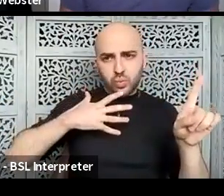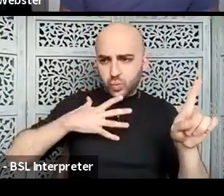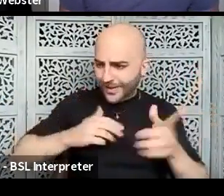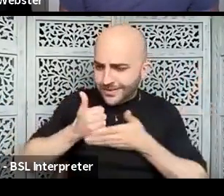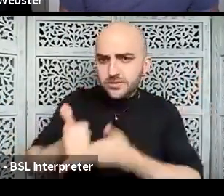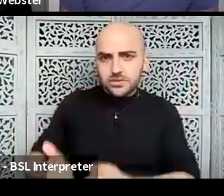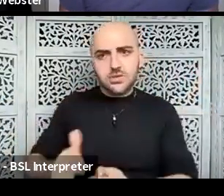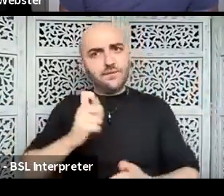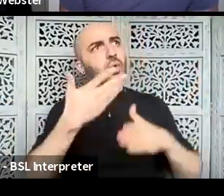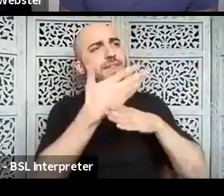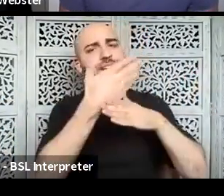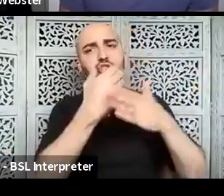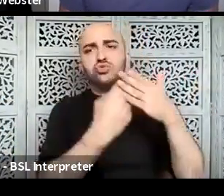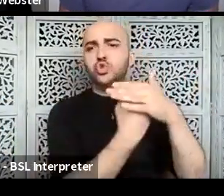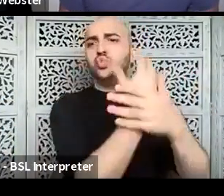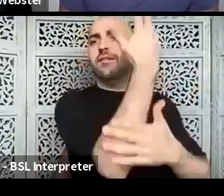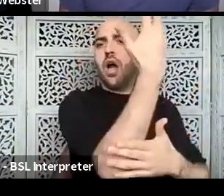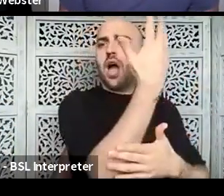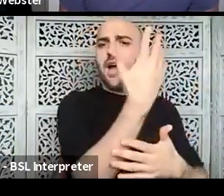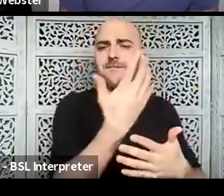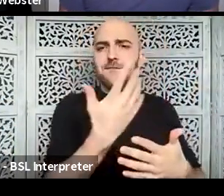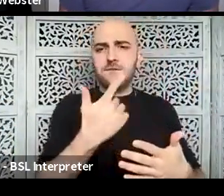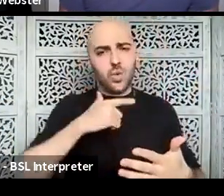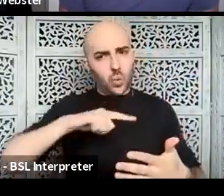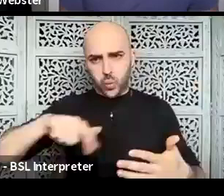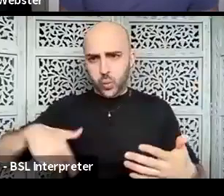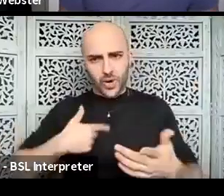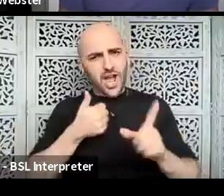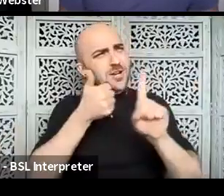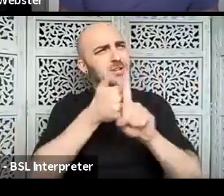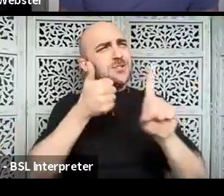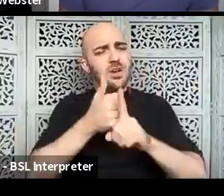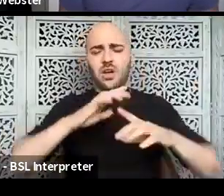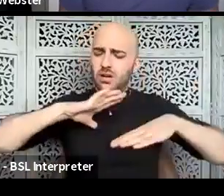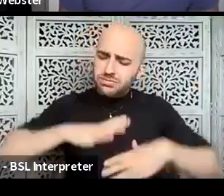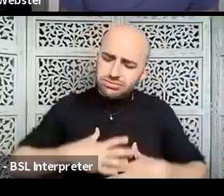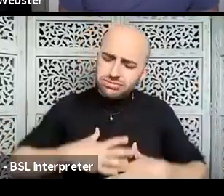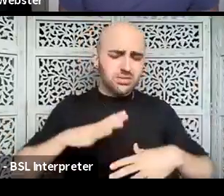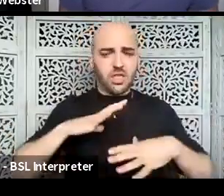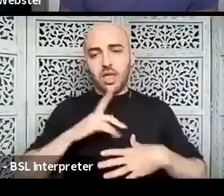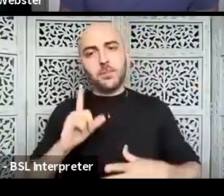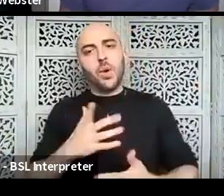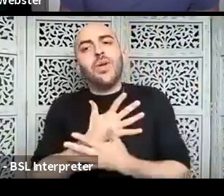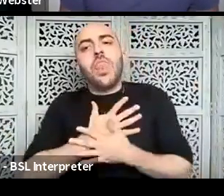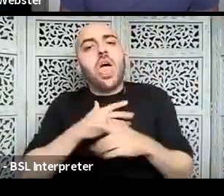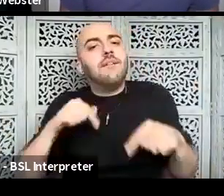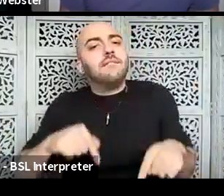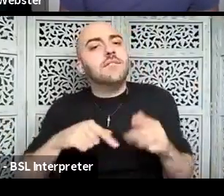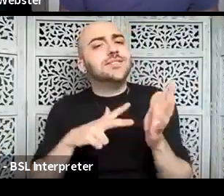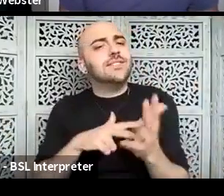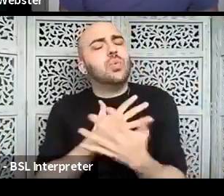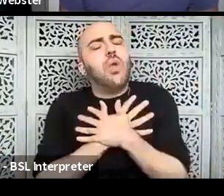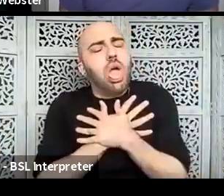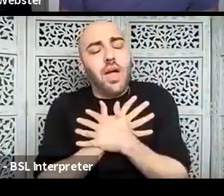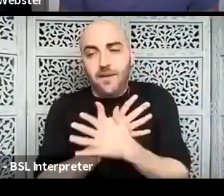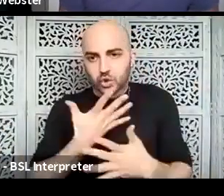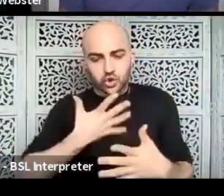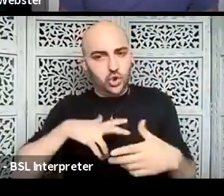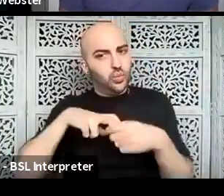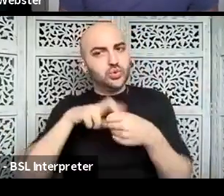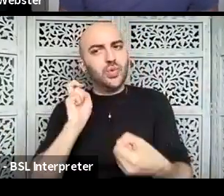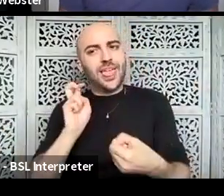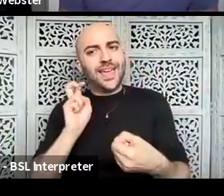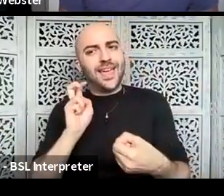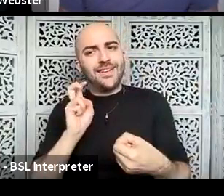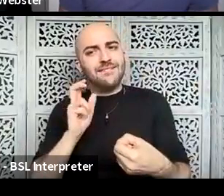working for it, you know, and doing all this campaigning as much as it breaks us. We're doing it because we love being here, and you know, we don't want to leave it. We shouldn't feel like we have to